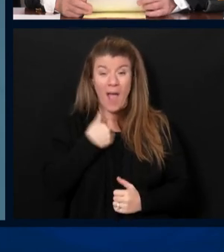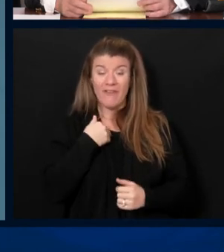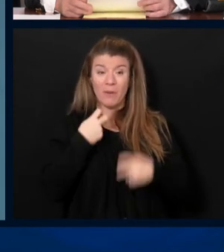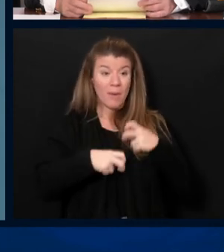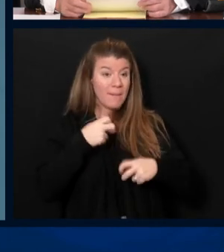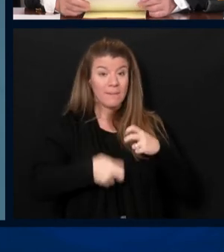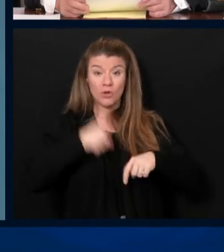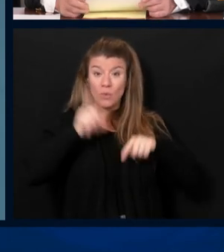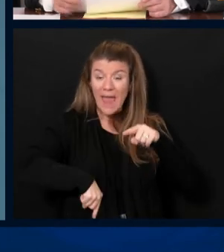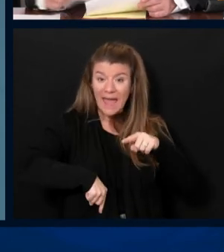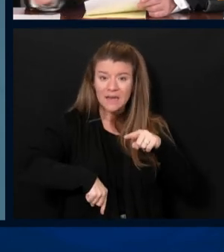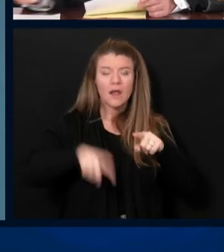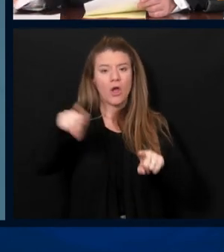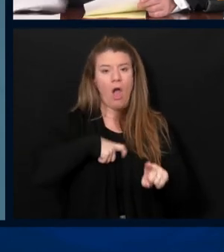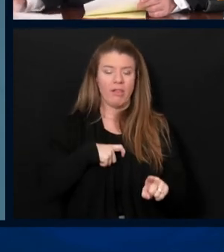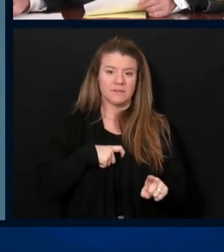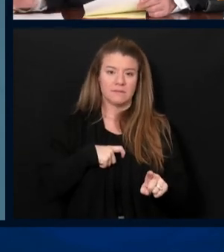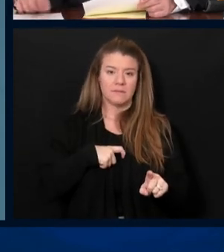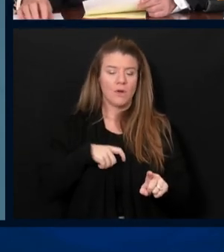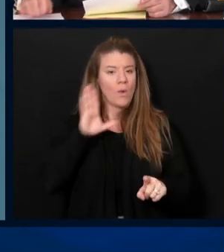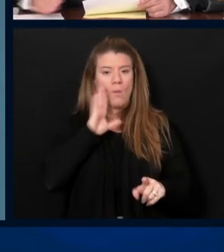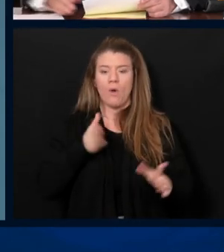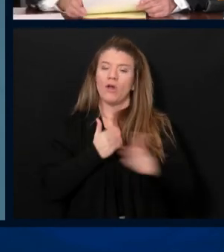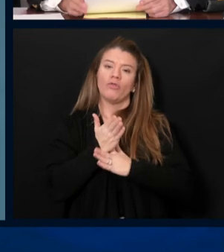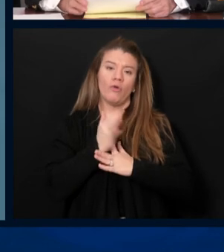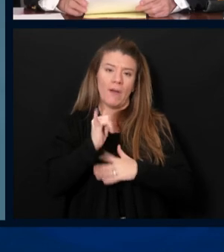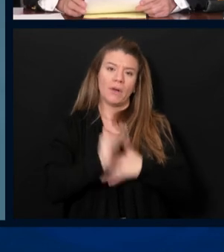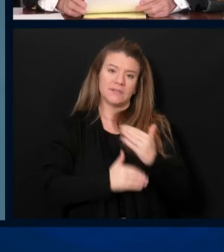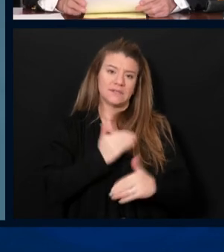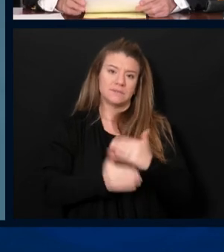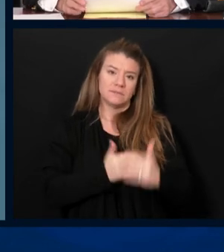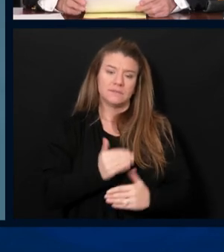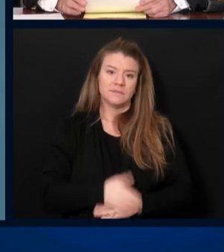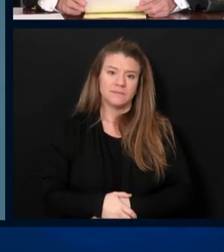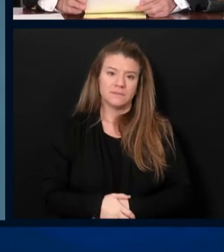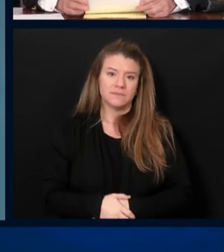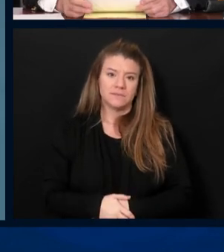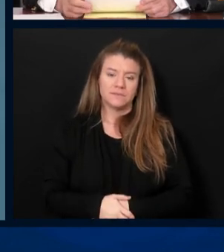that, call us. We'll walk you through the whole process.